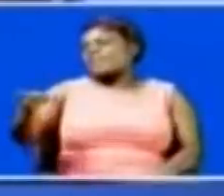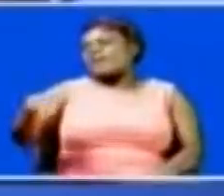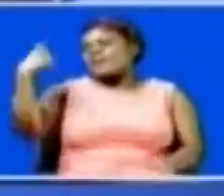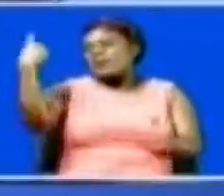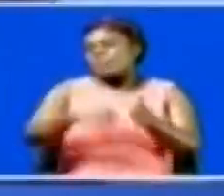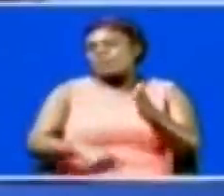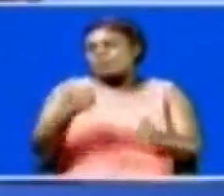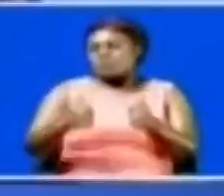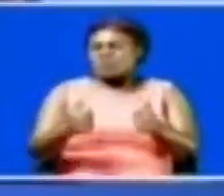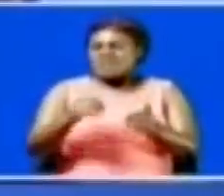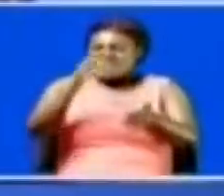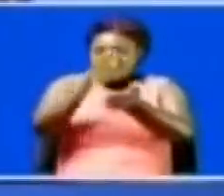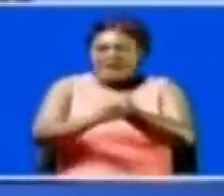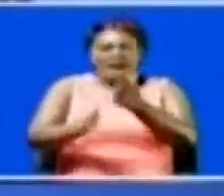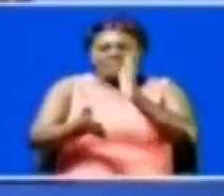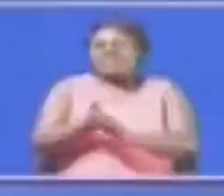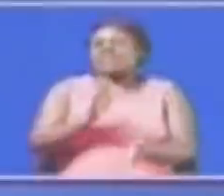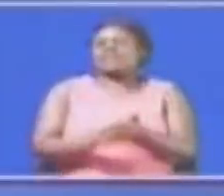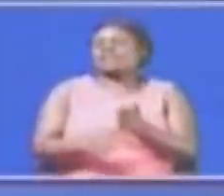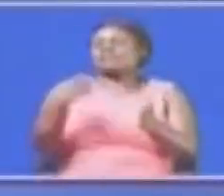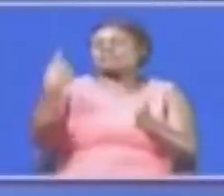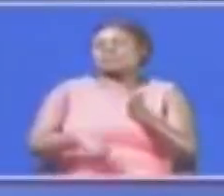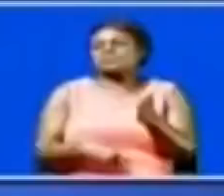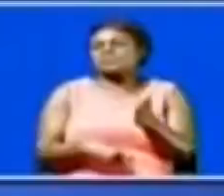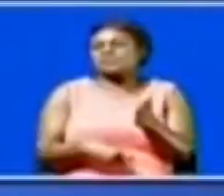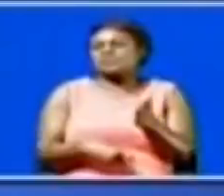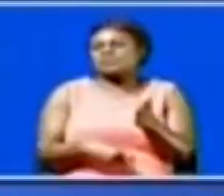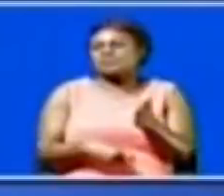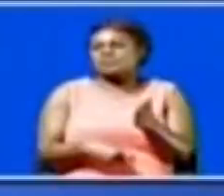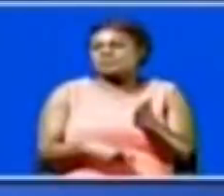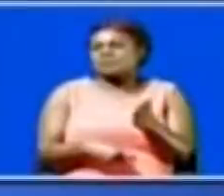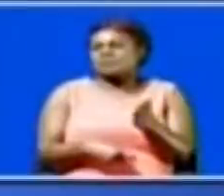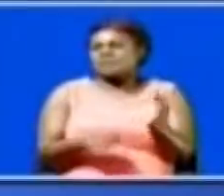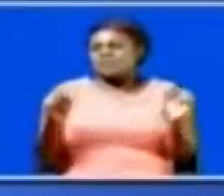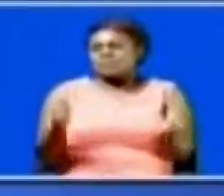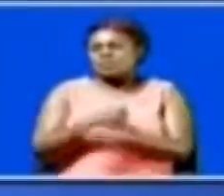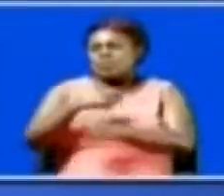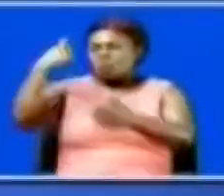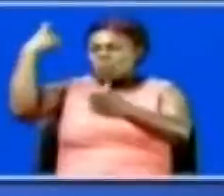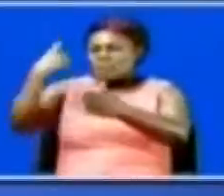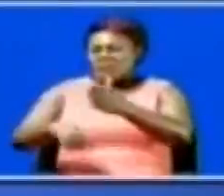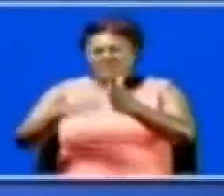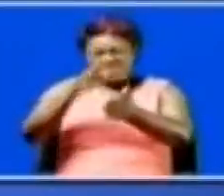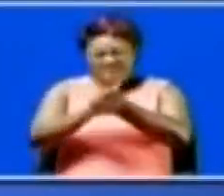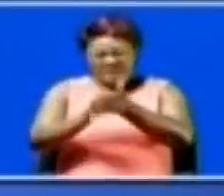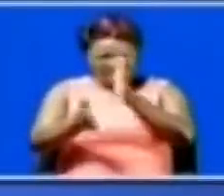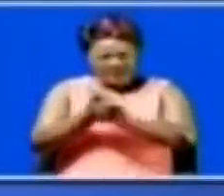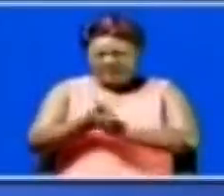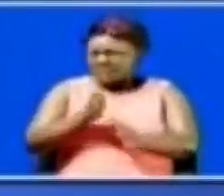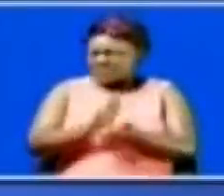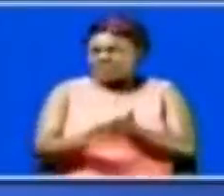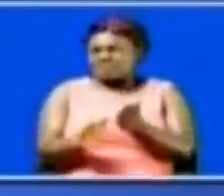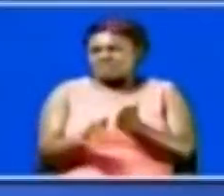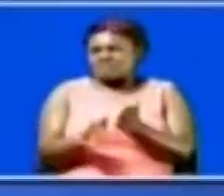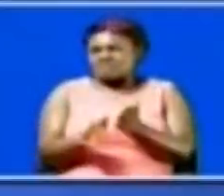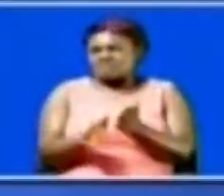tax? There's nothing else you can tax. The rich? You cannot tax. There's nothing. This idea that rich